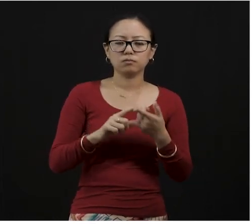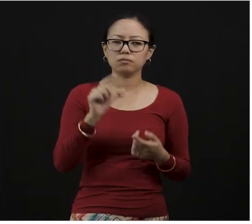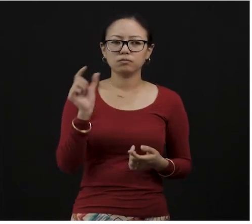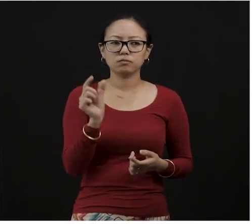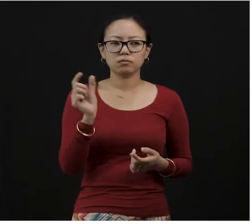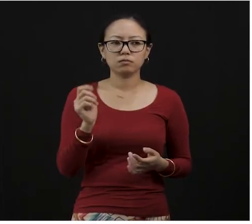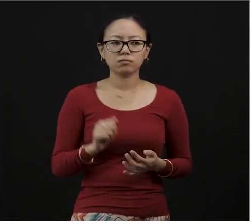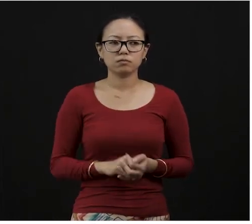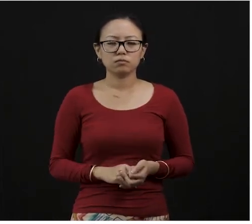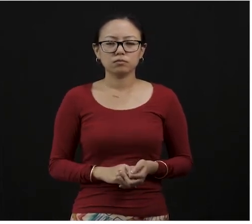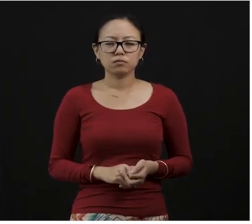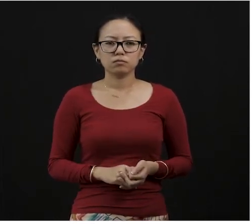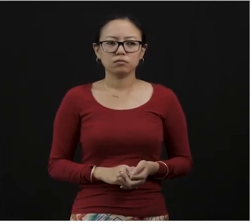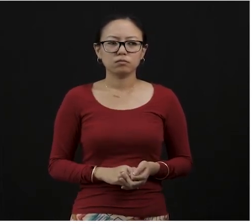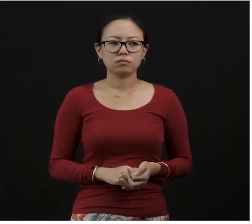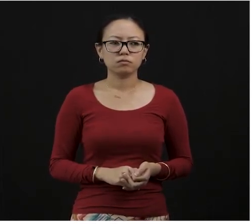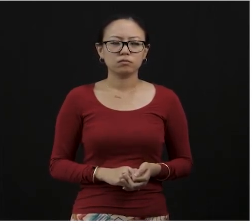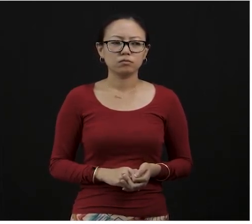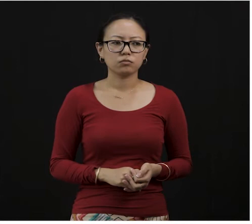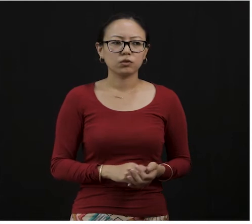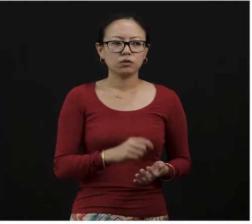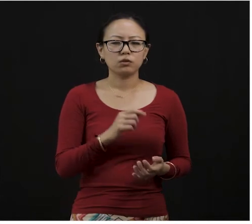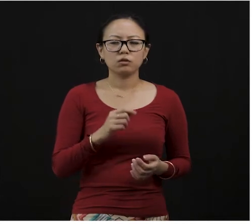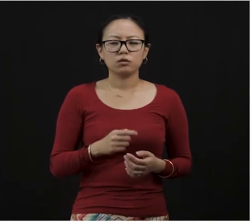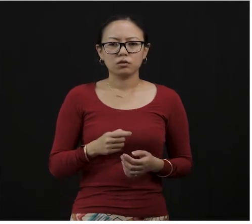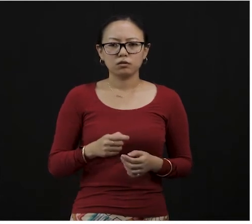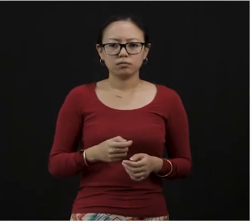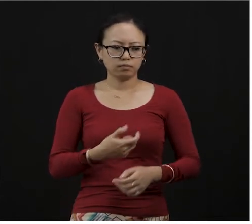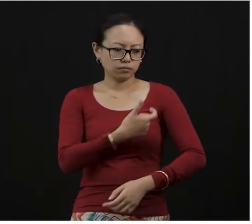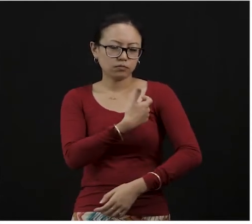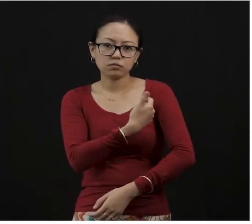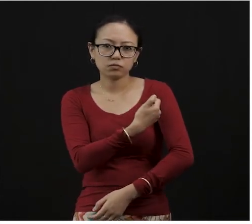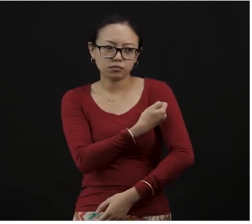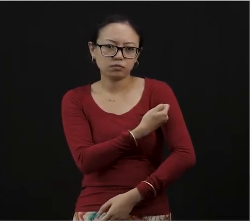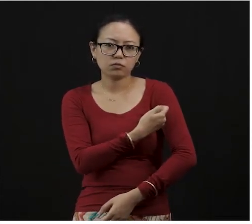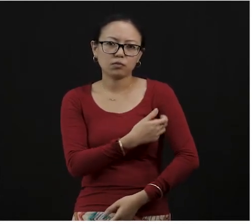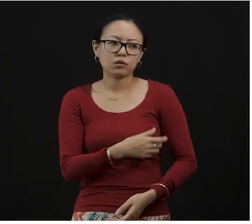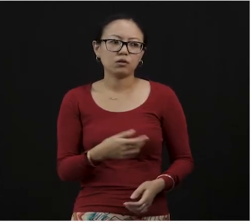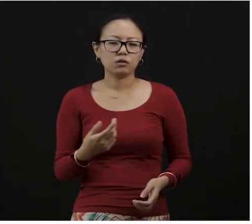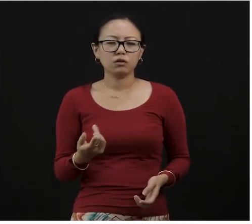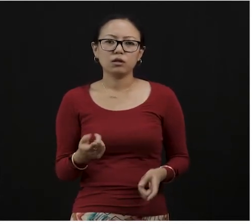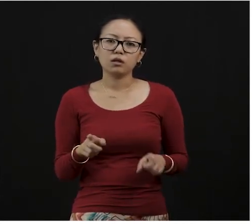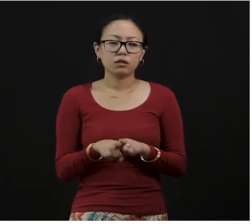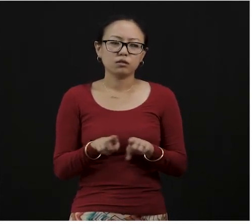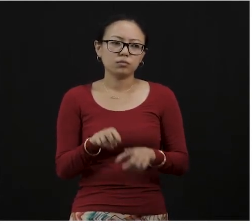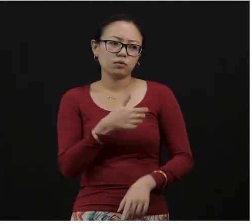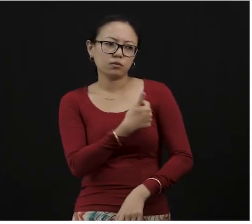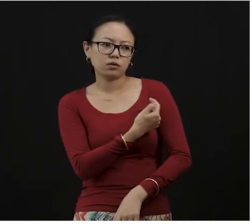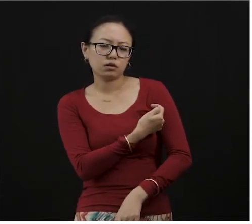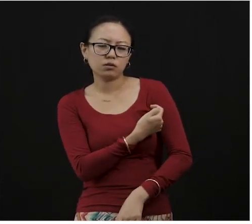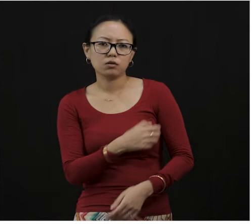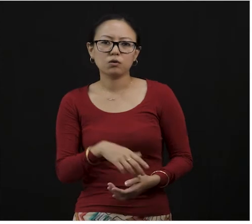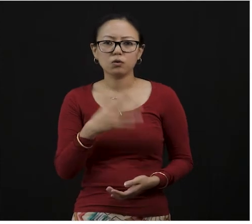So milliliter you measure like a syringe, a syrup in a syringe, or